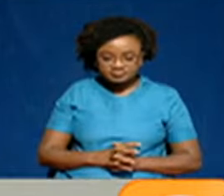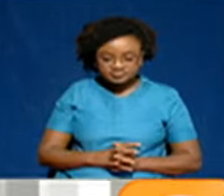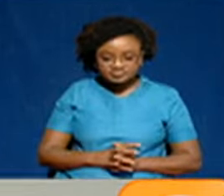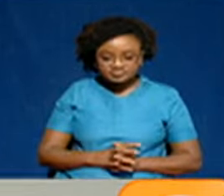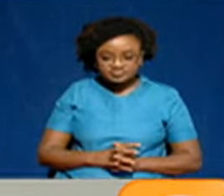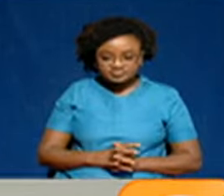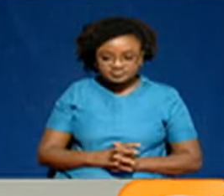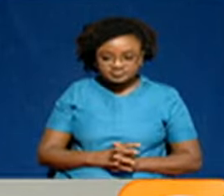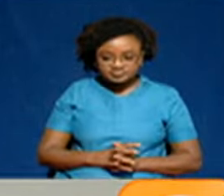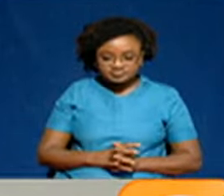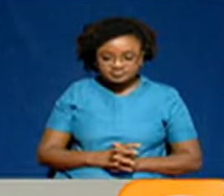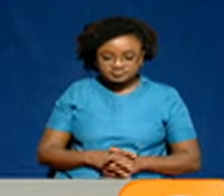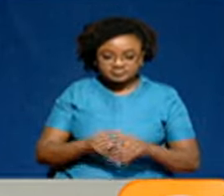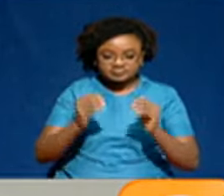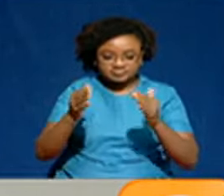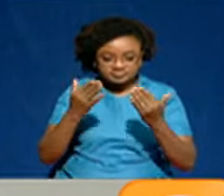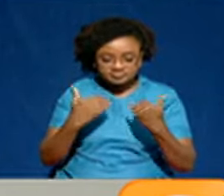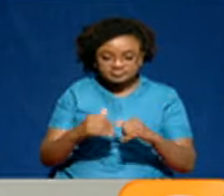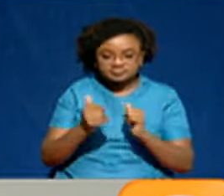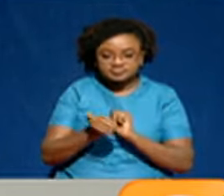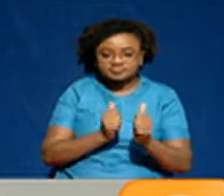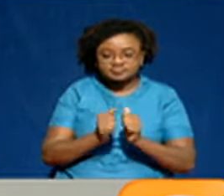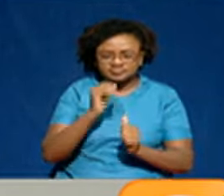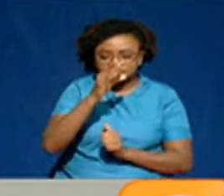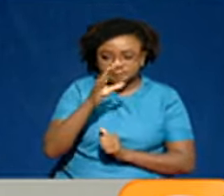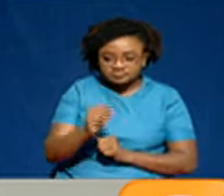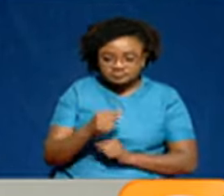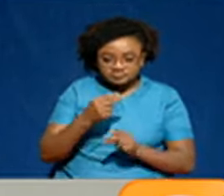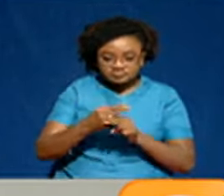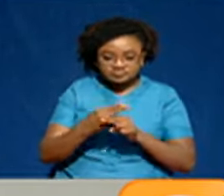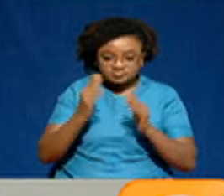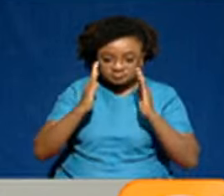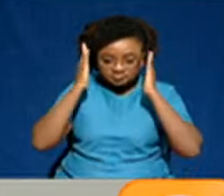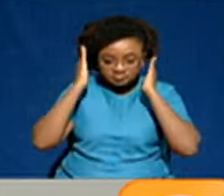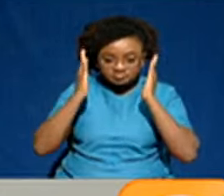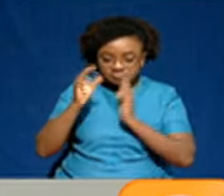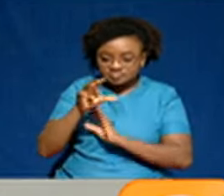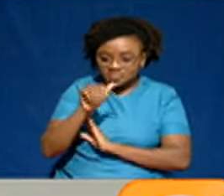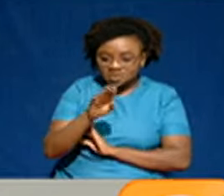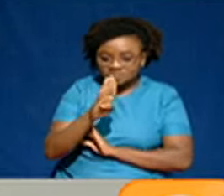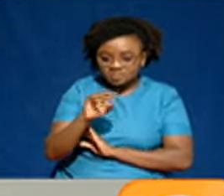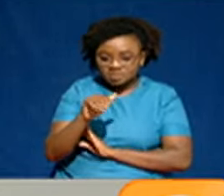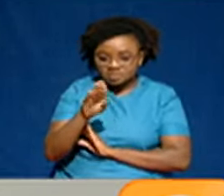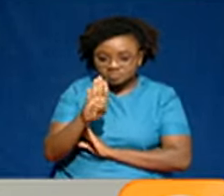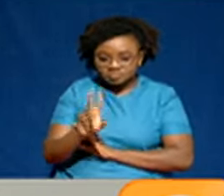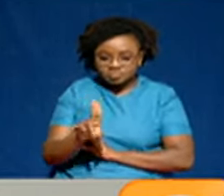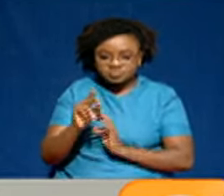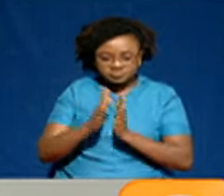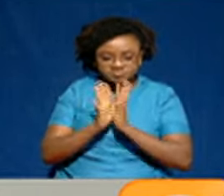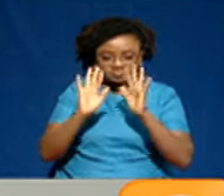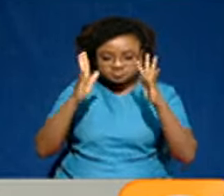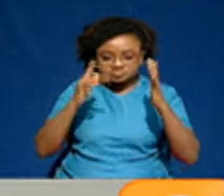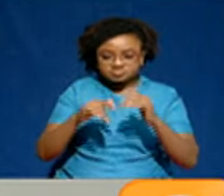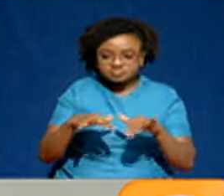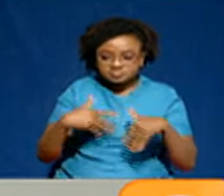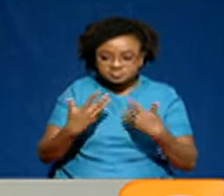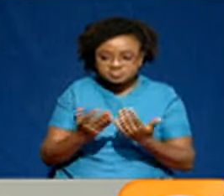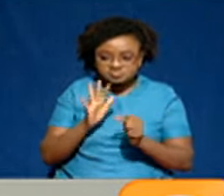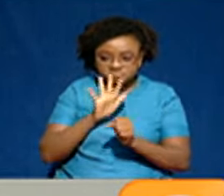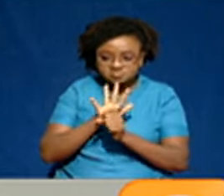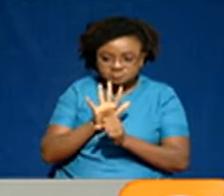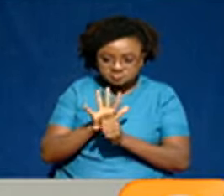Thanks for that update, Alex. And Sports Cabinet Secretary Ababu Namwamba led the Sports Fraternity in celebrating the incredible